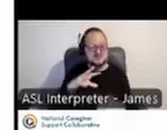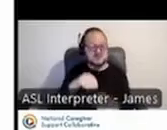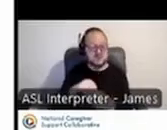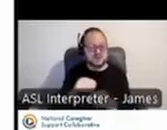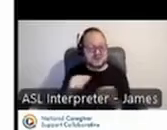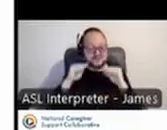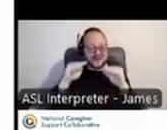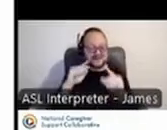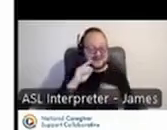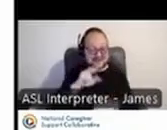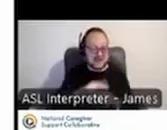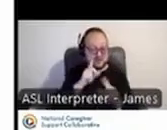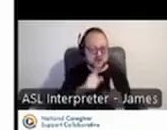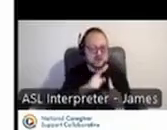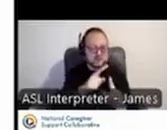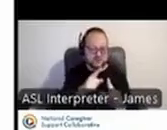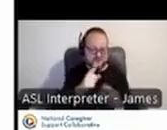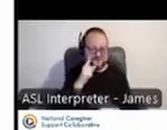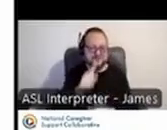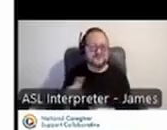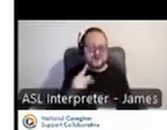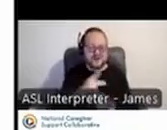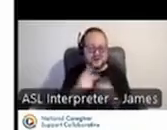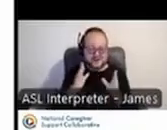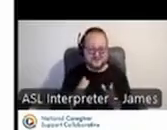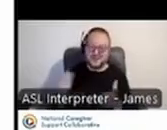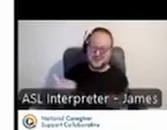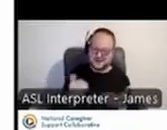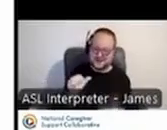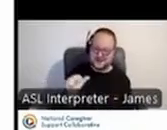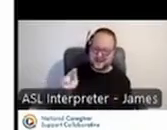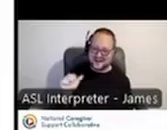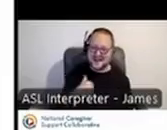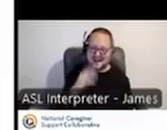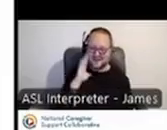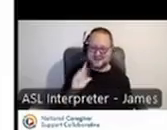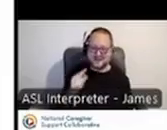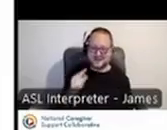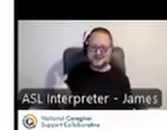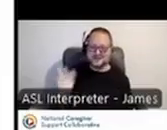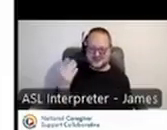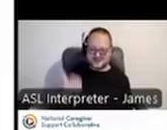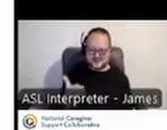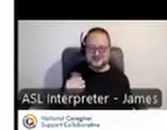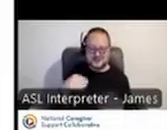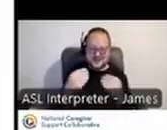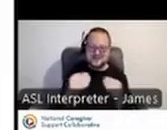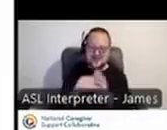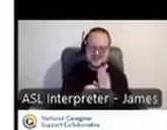family caregivers. So welcome, Anna, and I will turn it over to you to share some more background on your project.